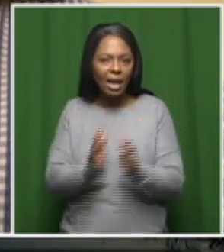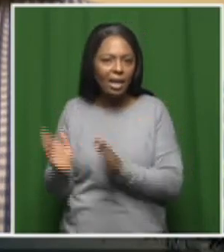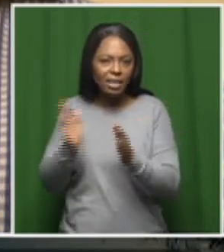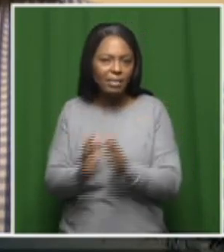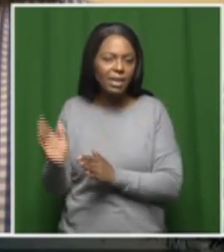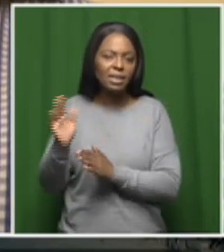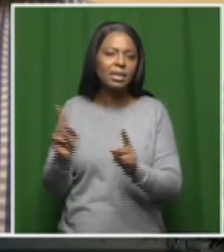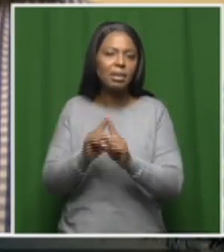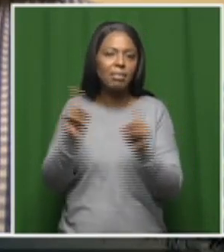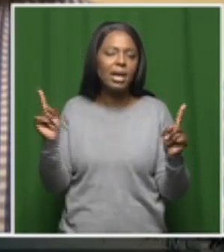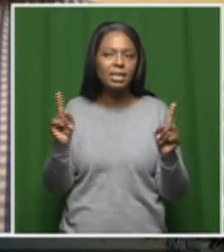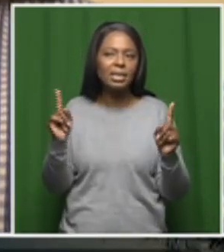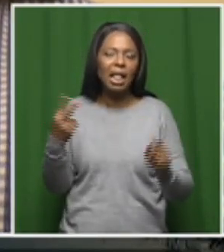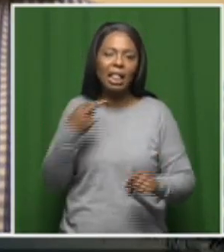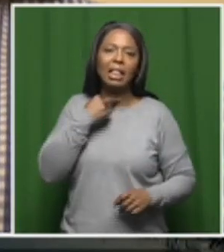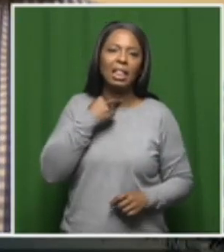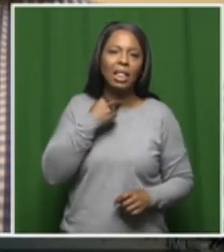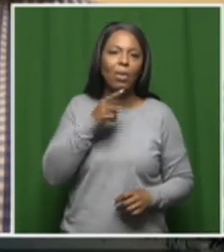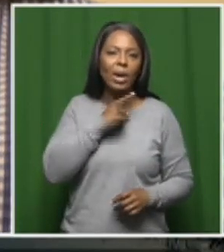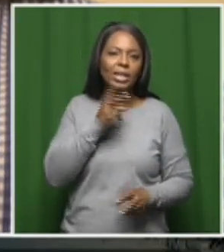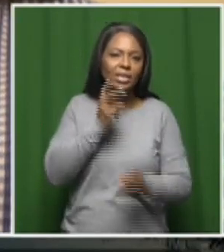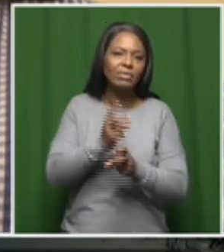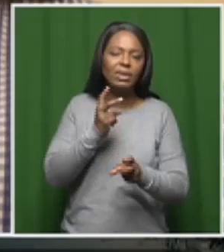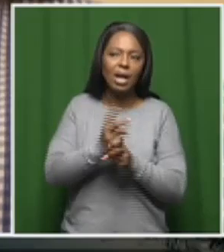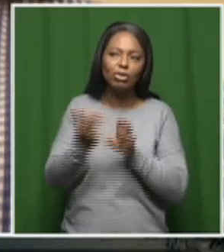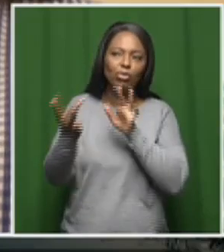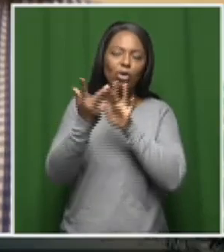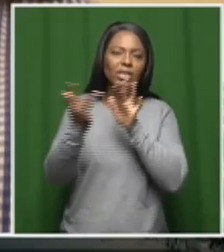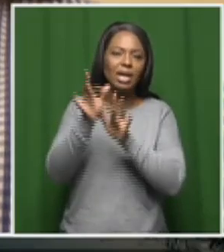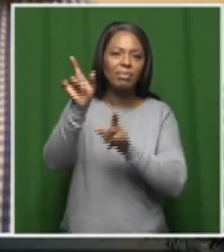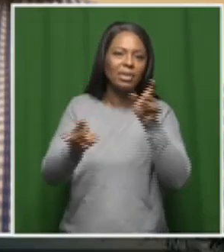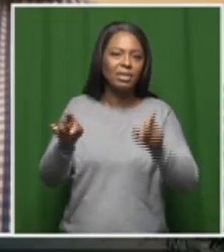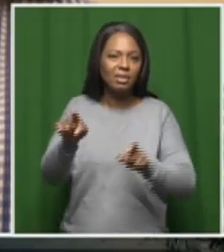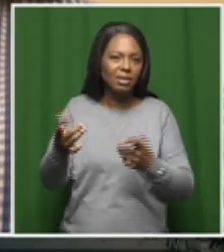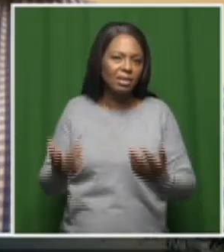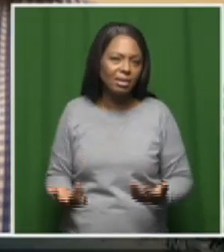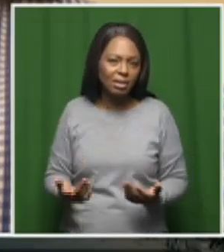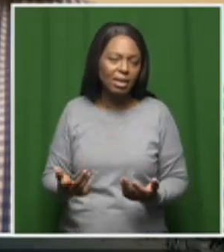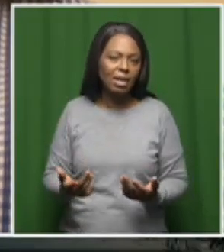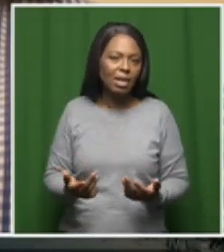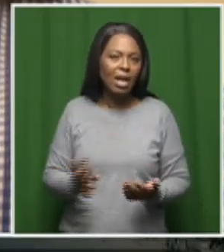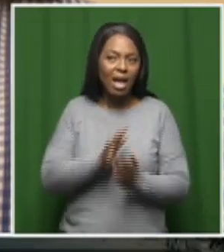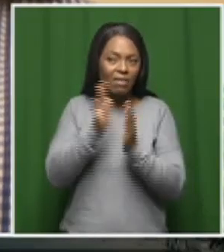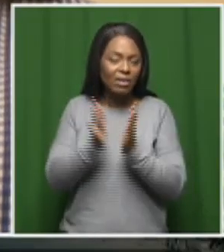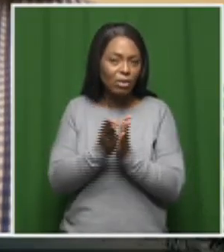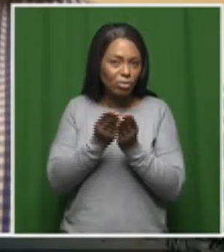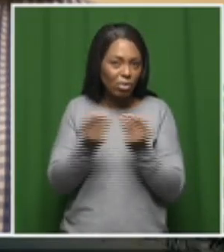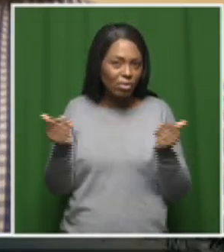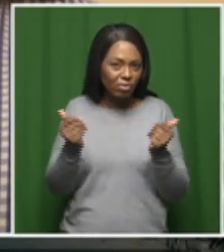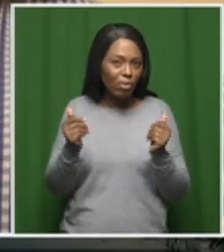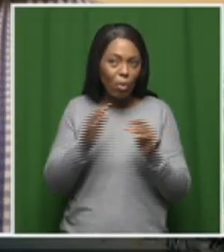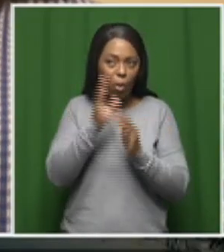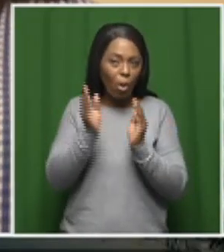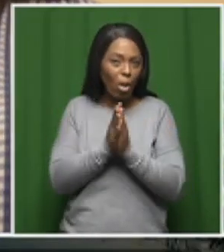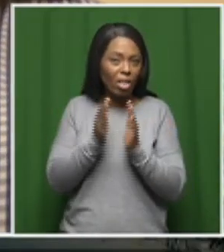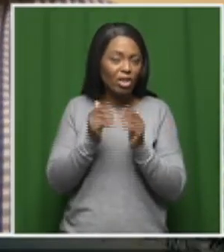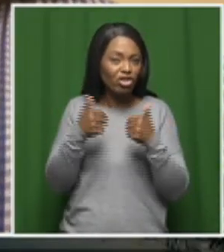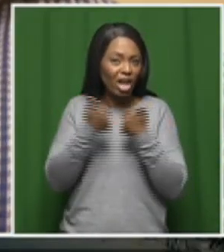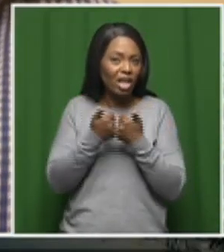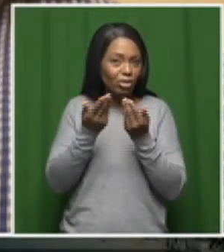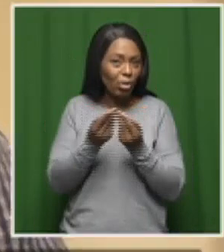have not been able to because it's very hard to contact people. So have all these routes been dried up?